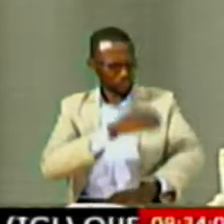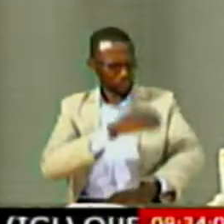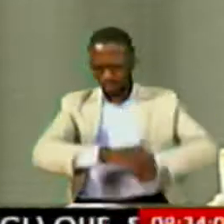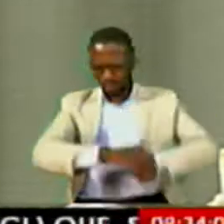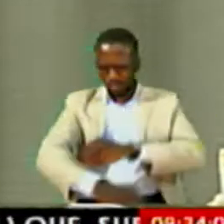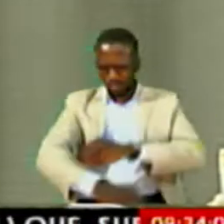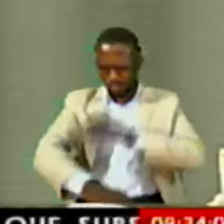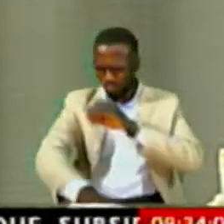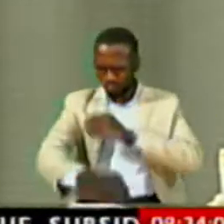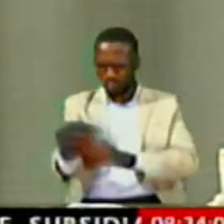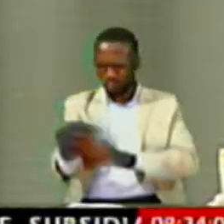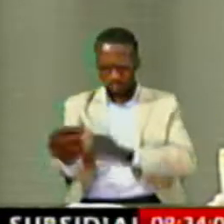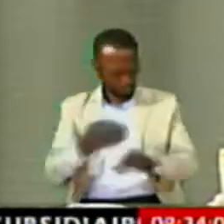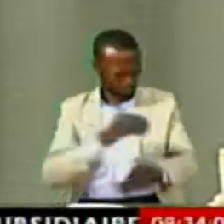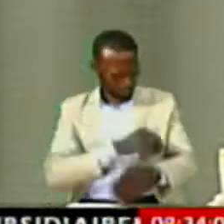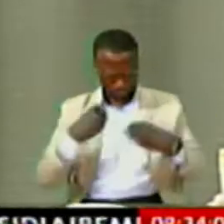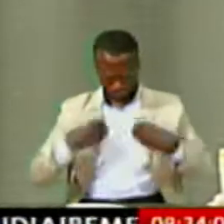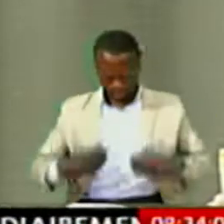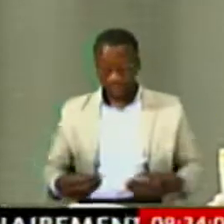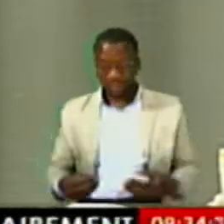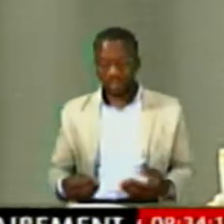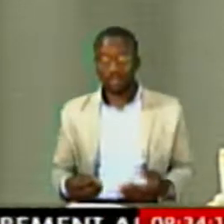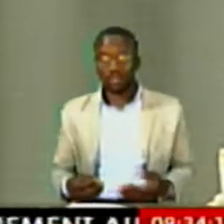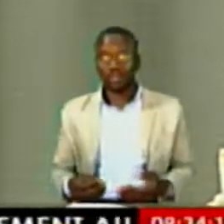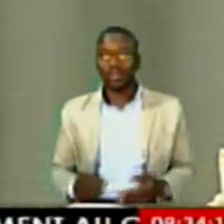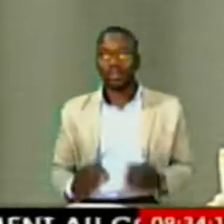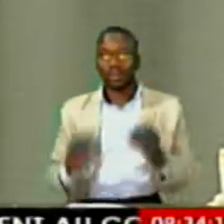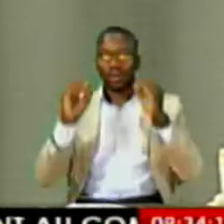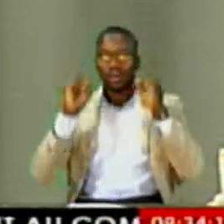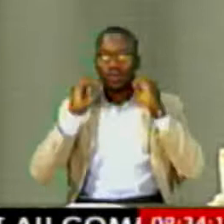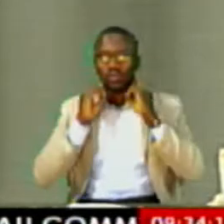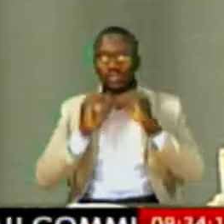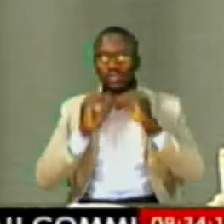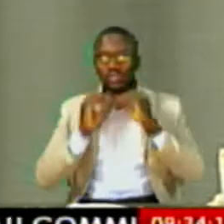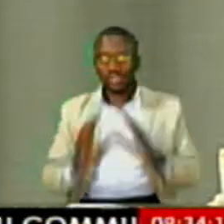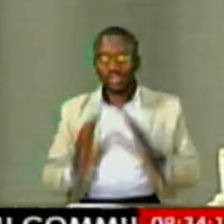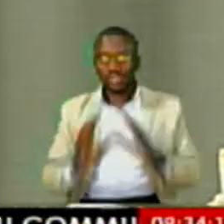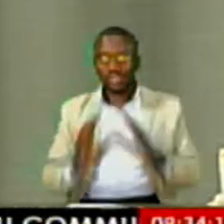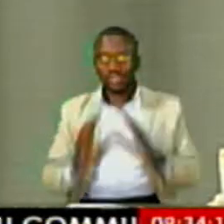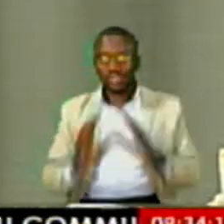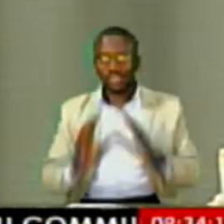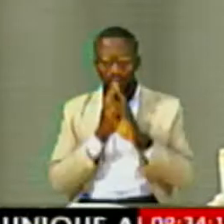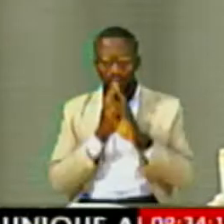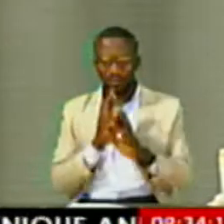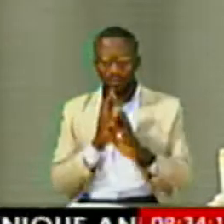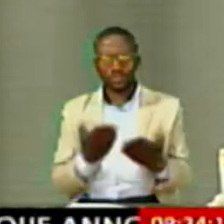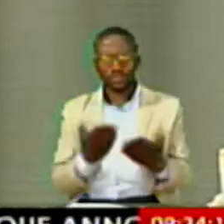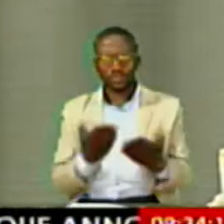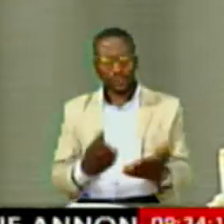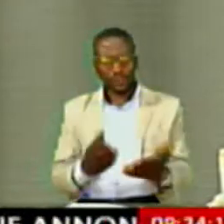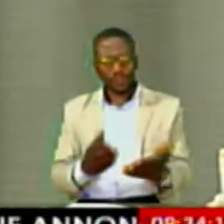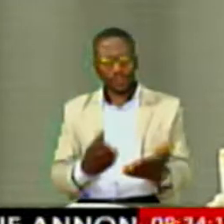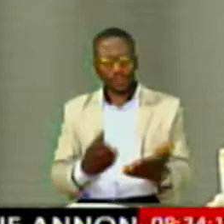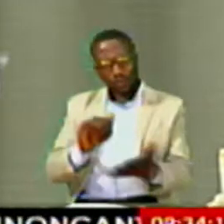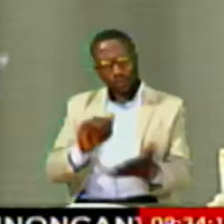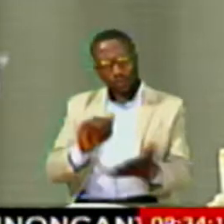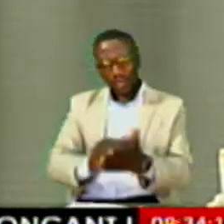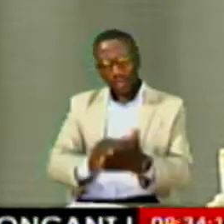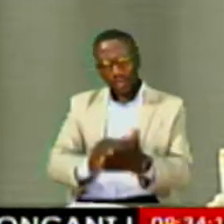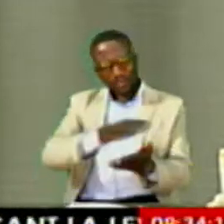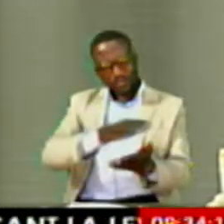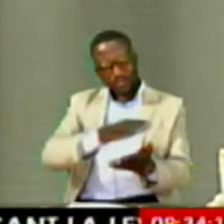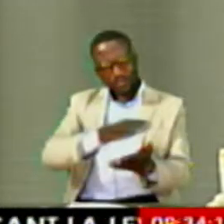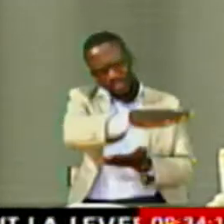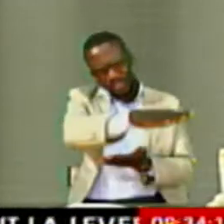ni réponse ou quoi que ce soit. But there was no reply or anything. Maintenant, vers le soir, now in the evening time, Élie rassembla le